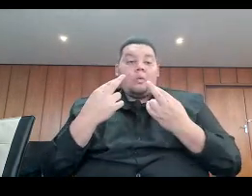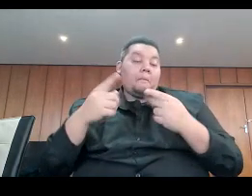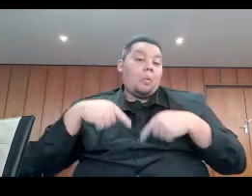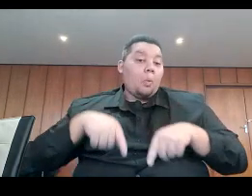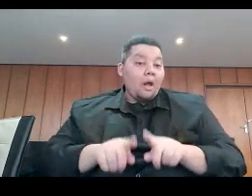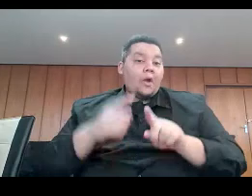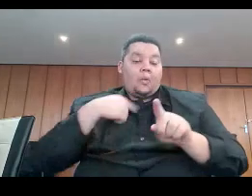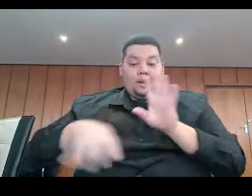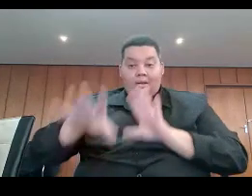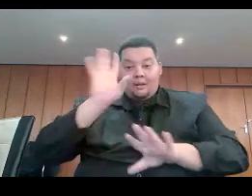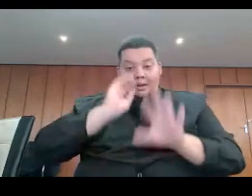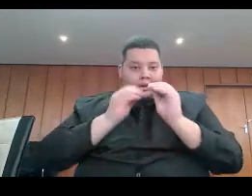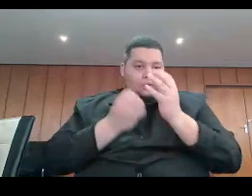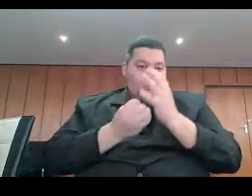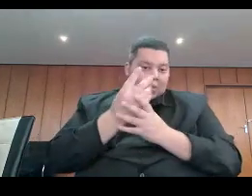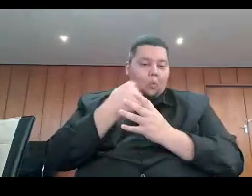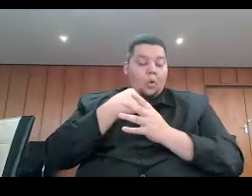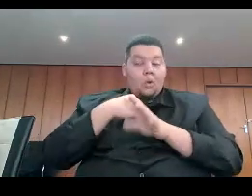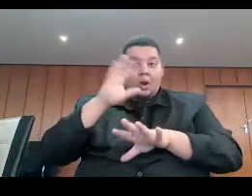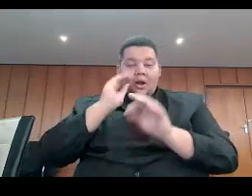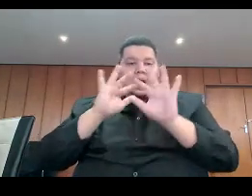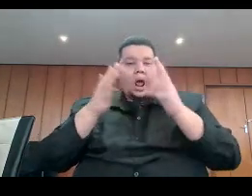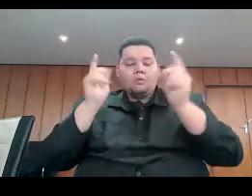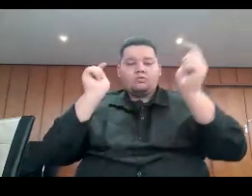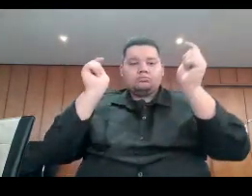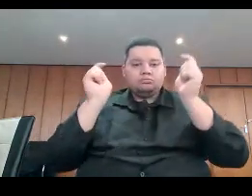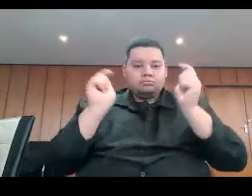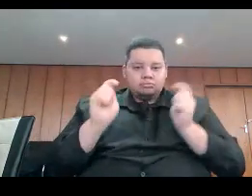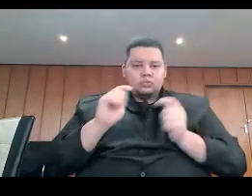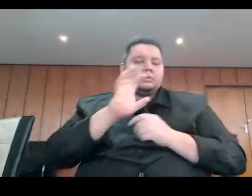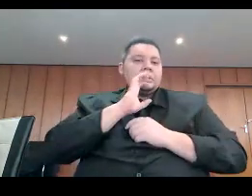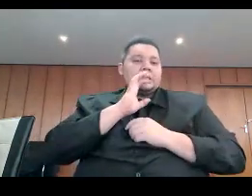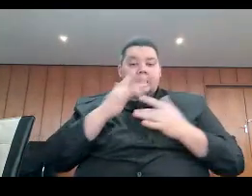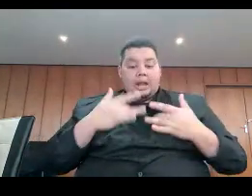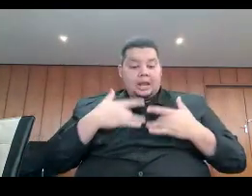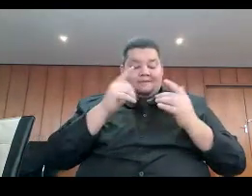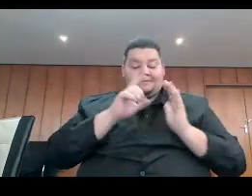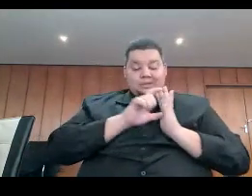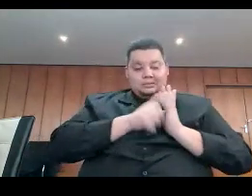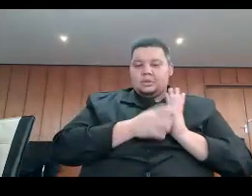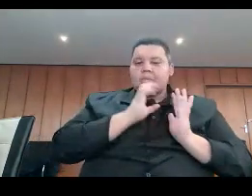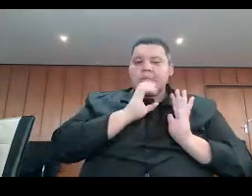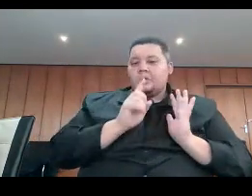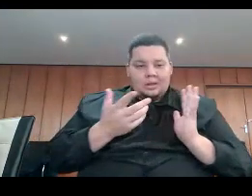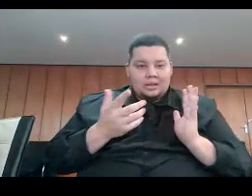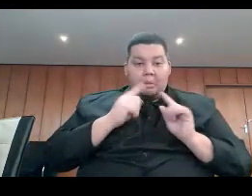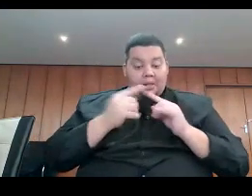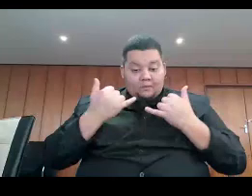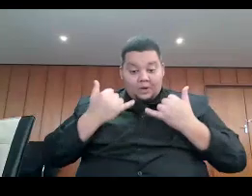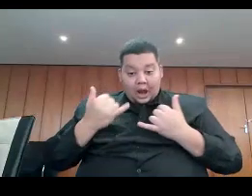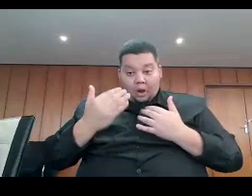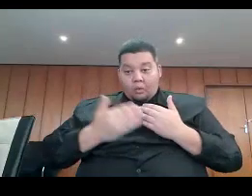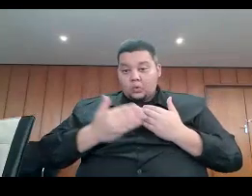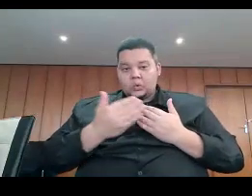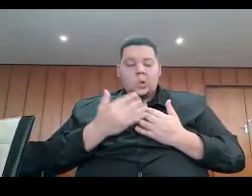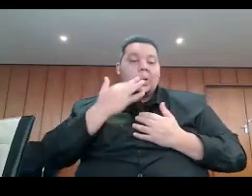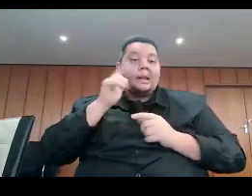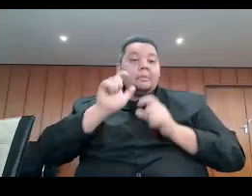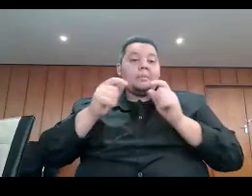grow, we will learn how to redefine what it means to know disability. But for where we are now, when people talk